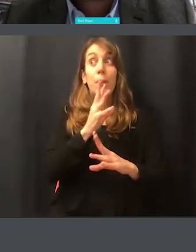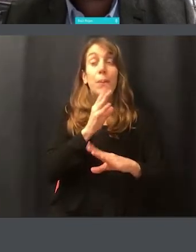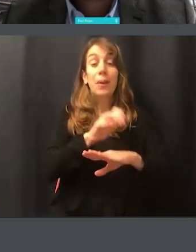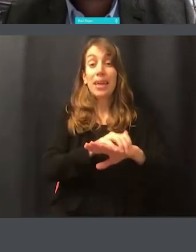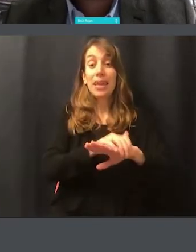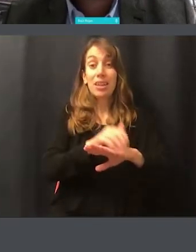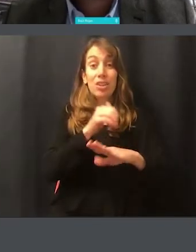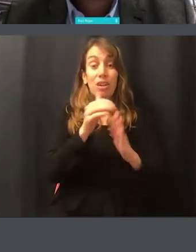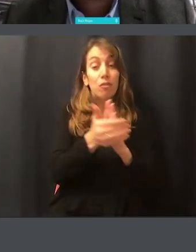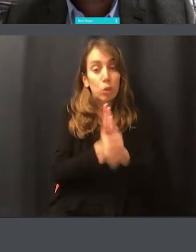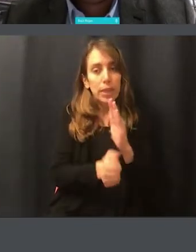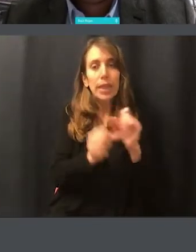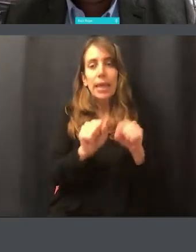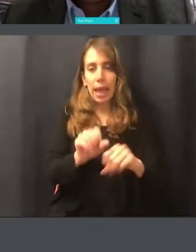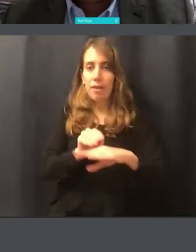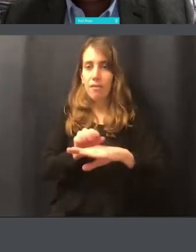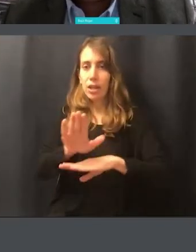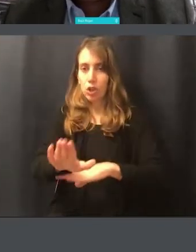States.